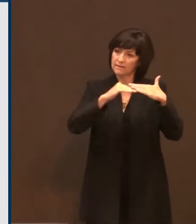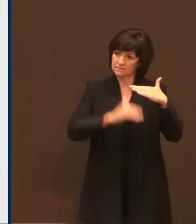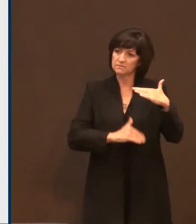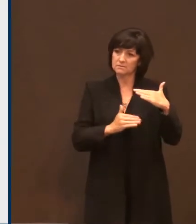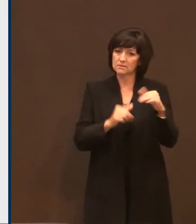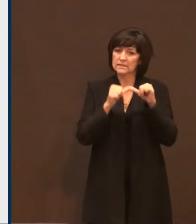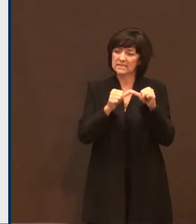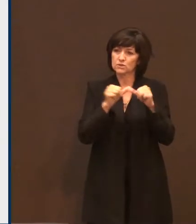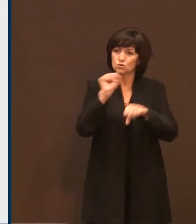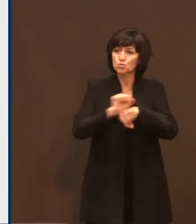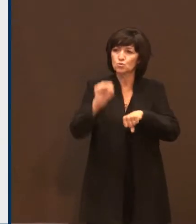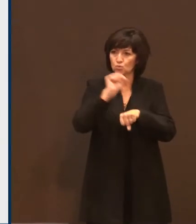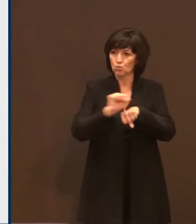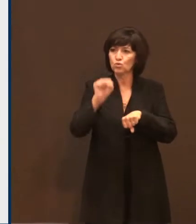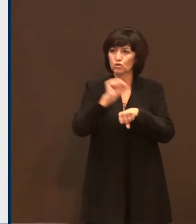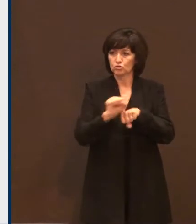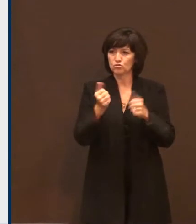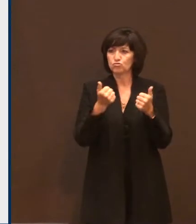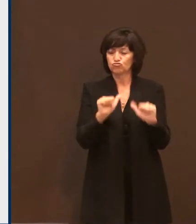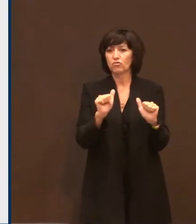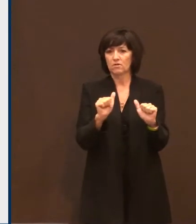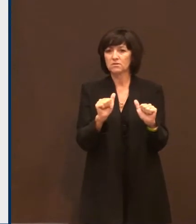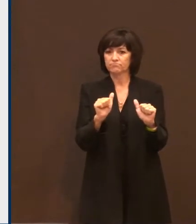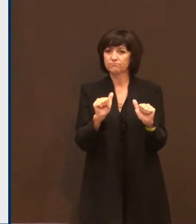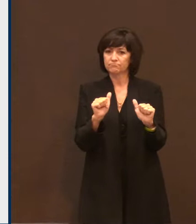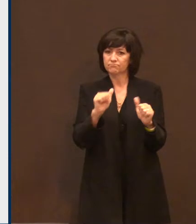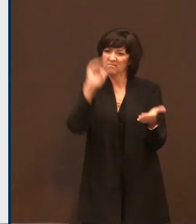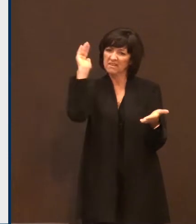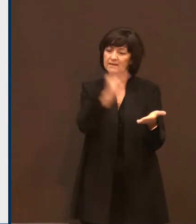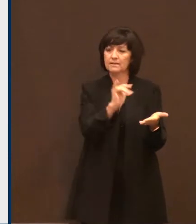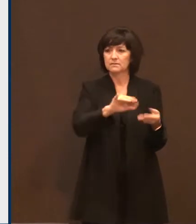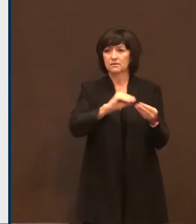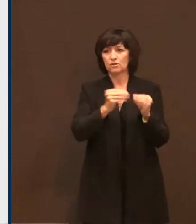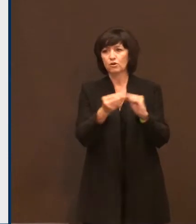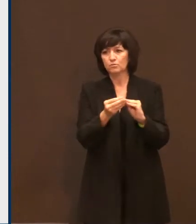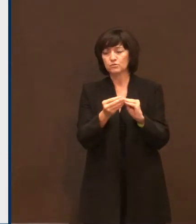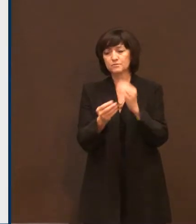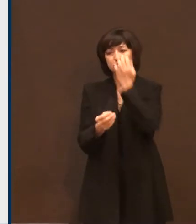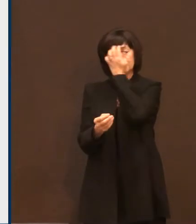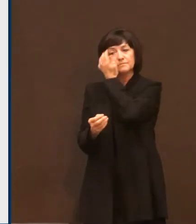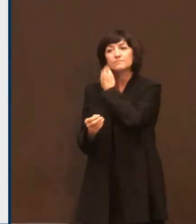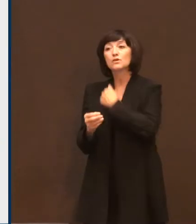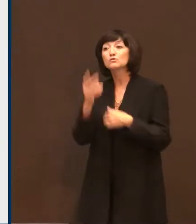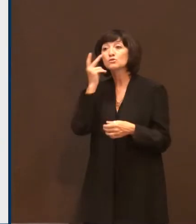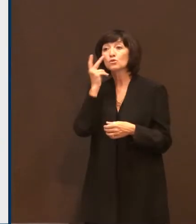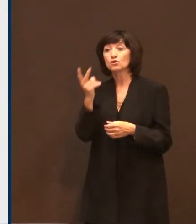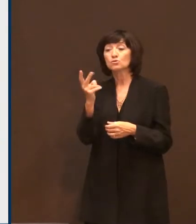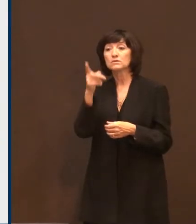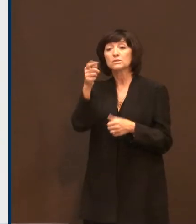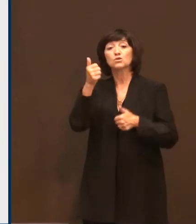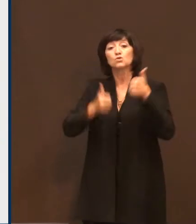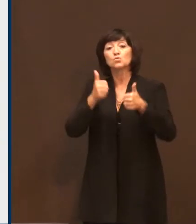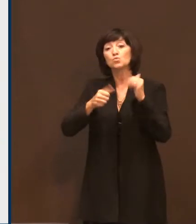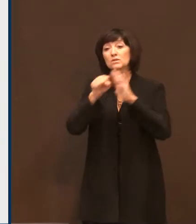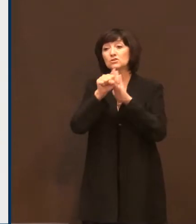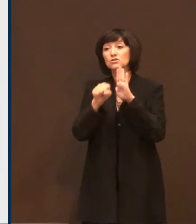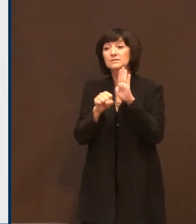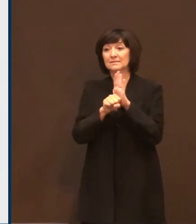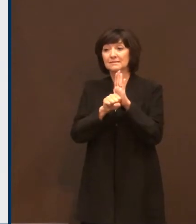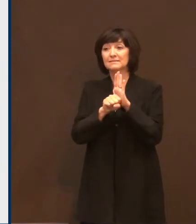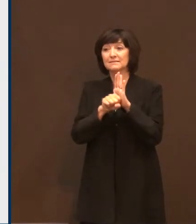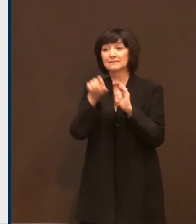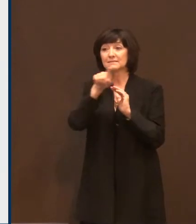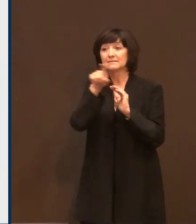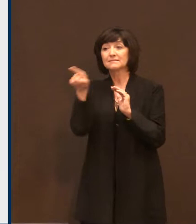that. So if you look at this chart, this gives you an idea which states are meeting the